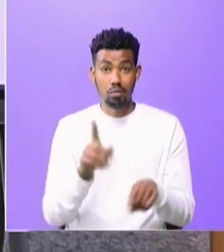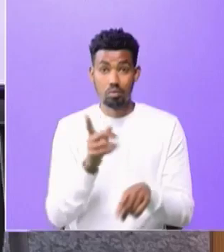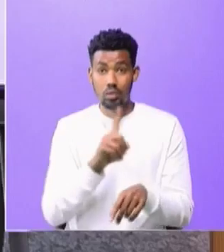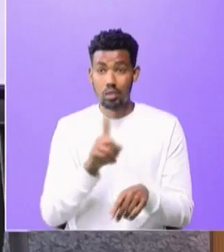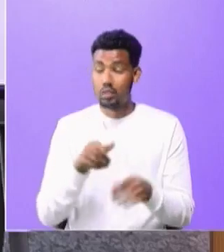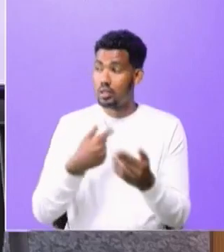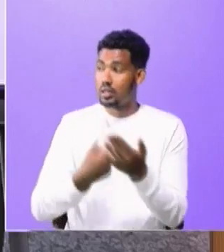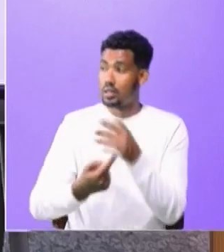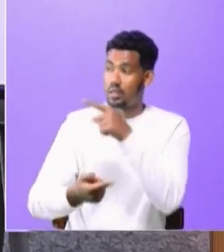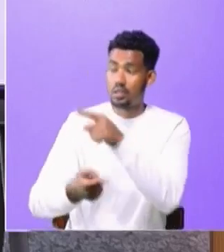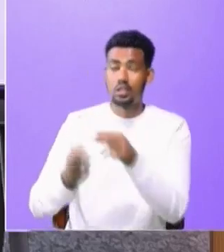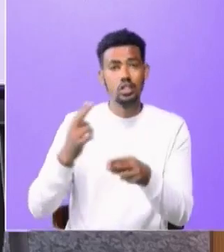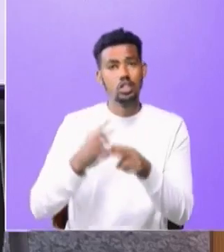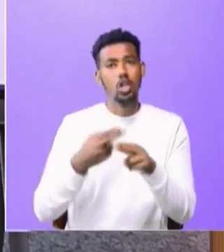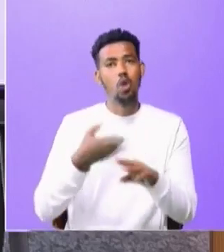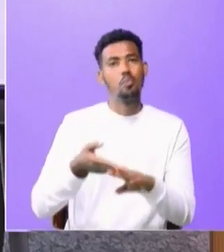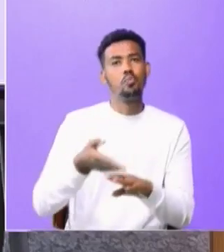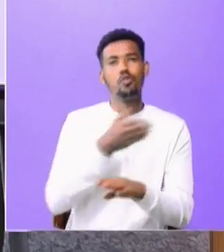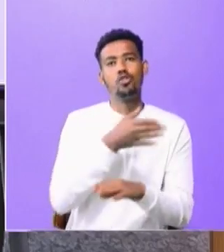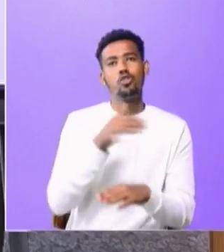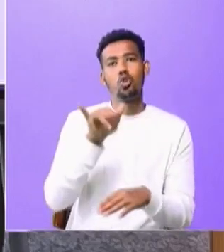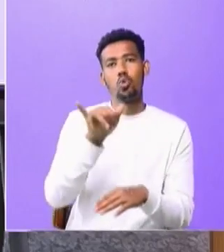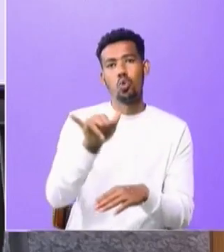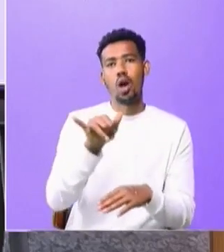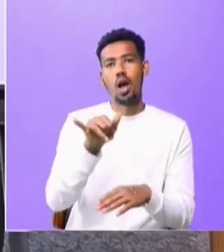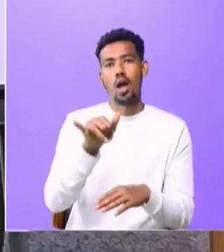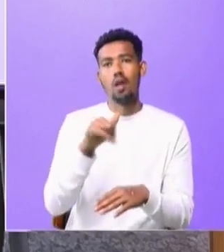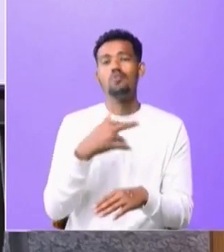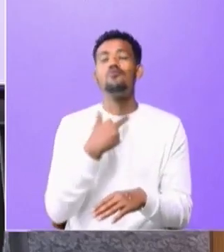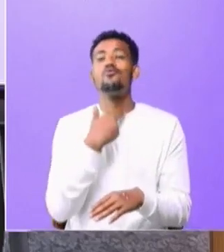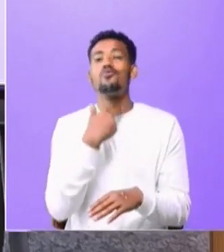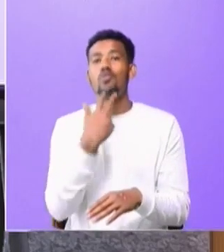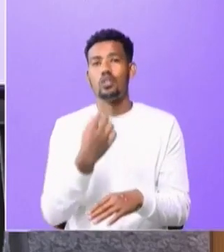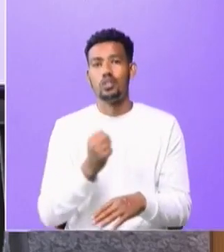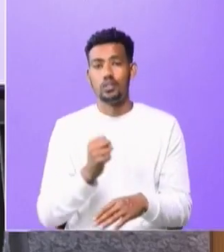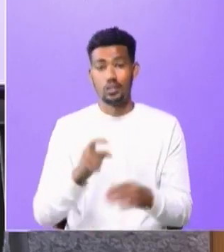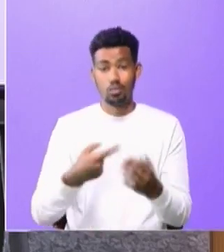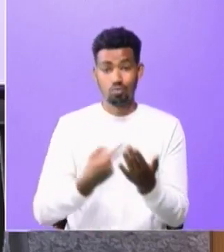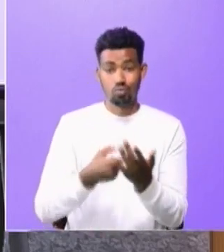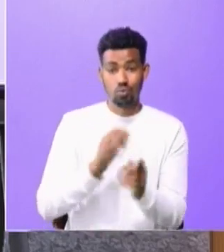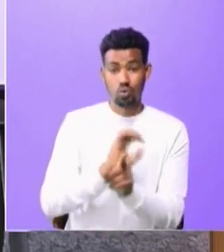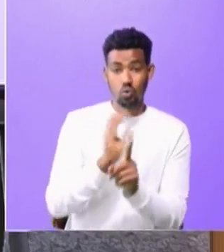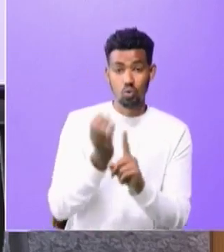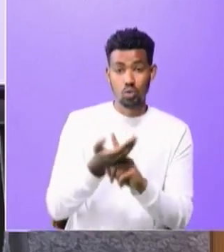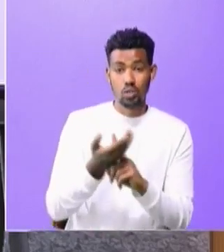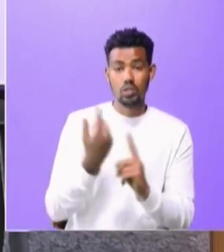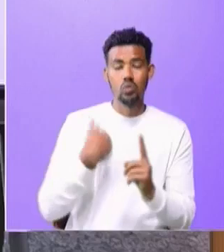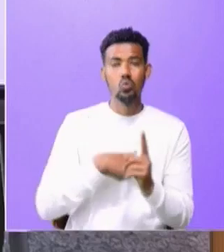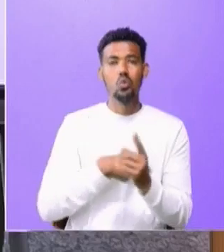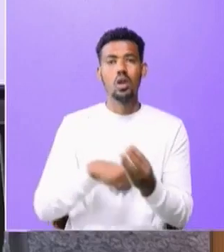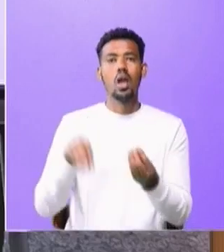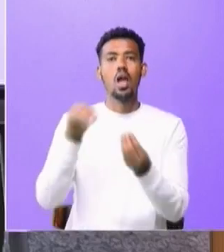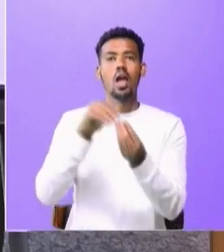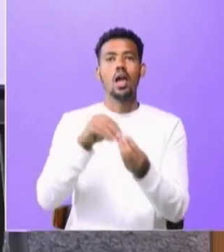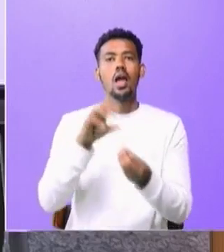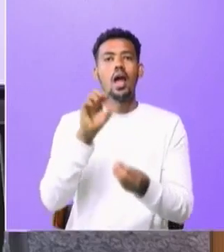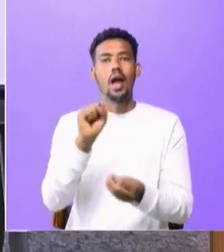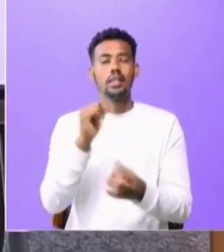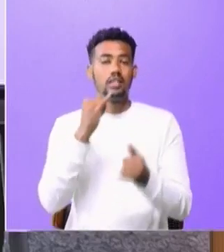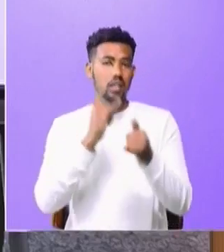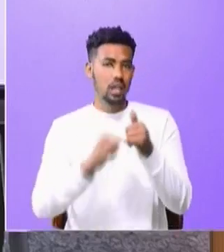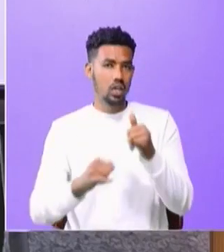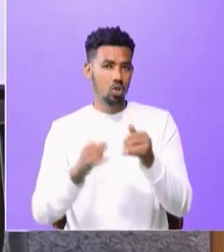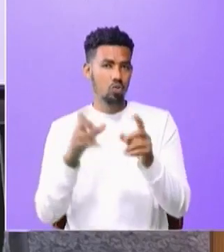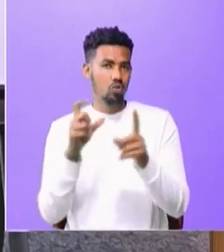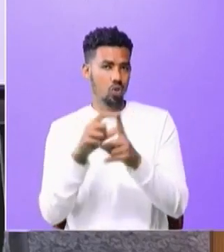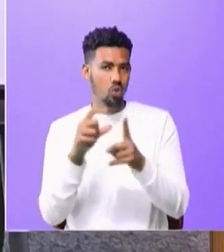these nouns before Y, there is a vowel. In this situation, we just add S at the end of the